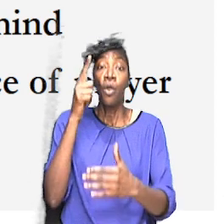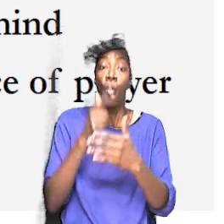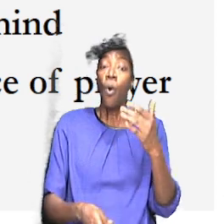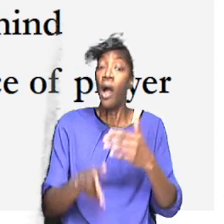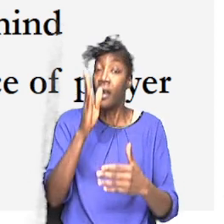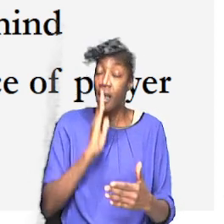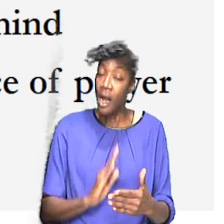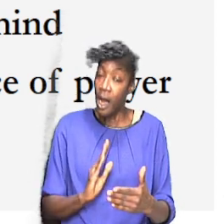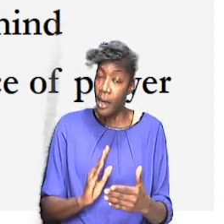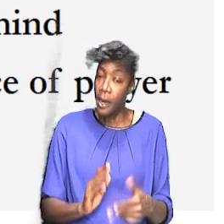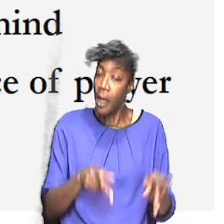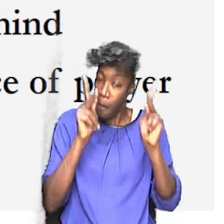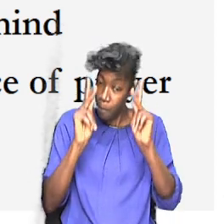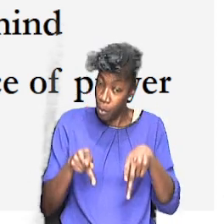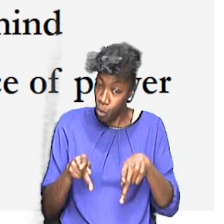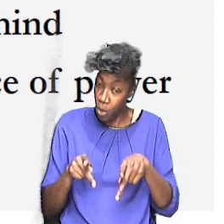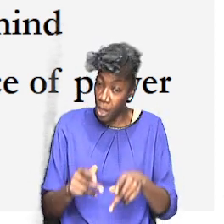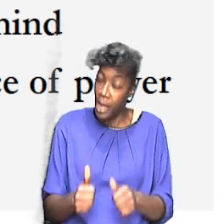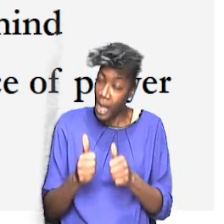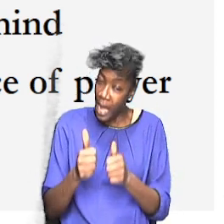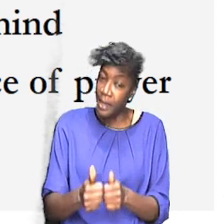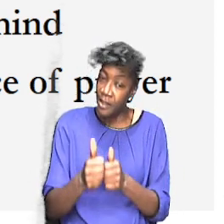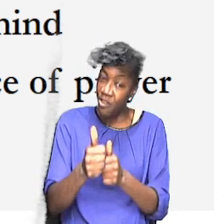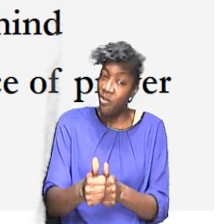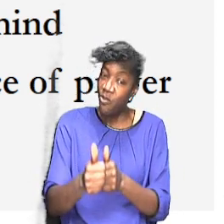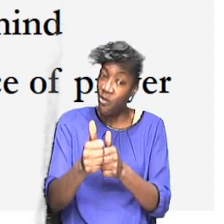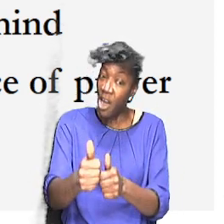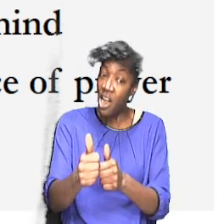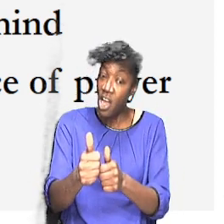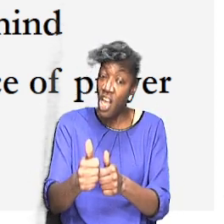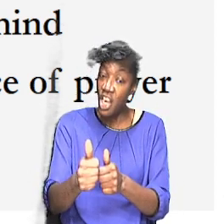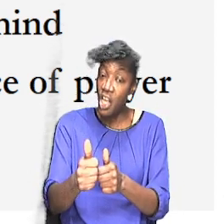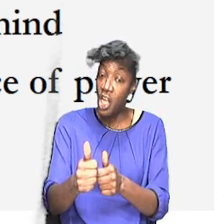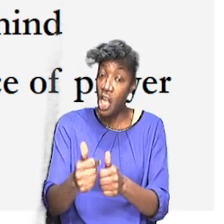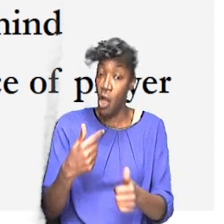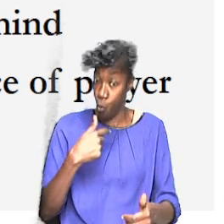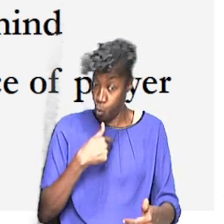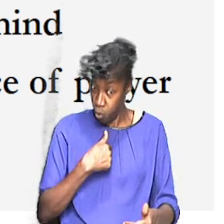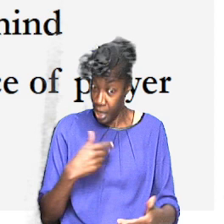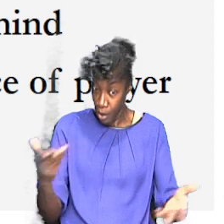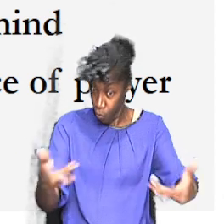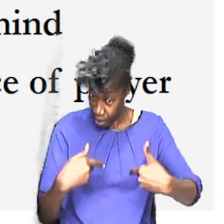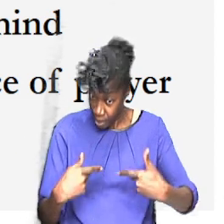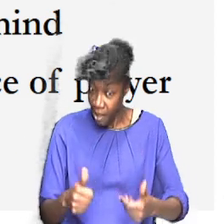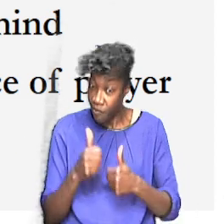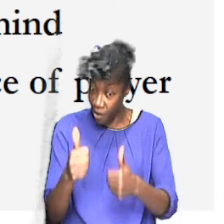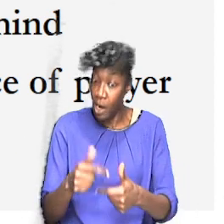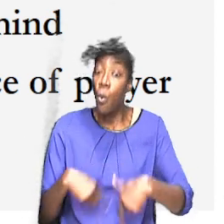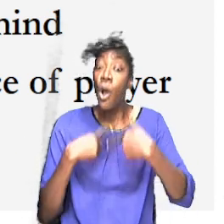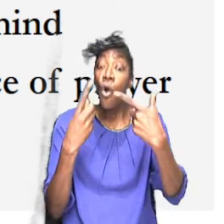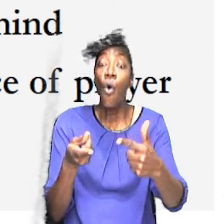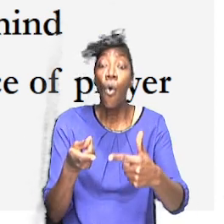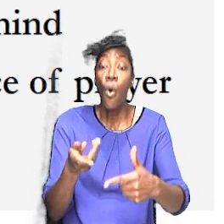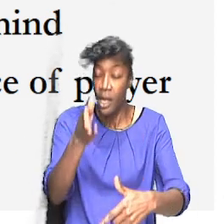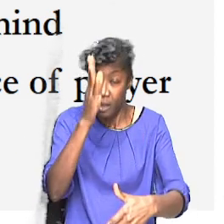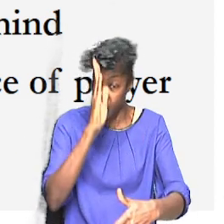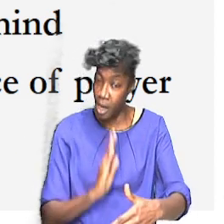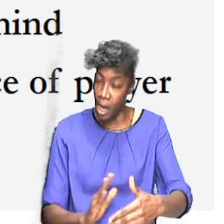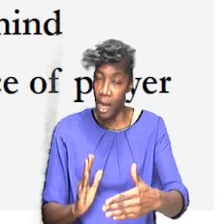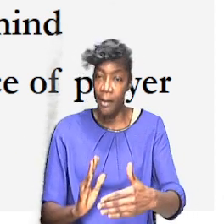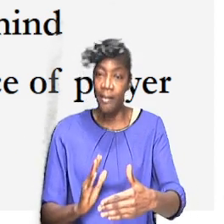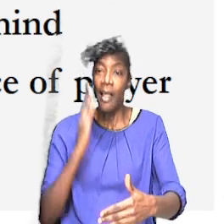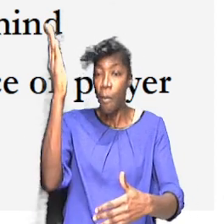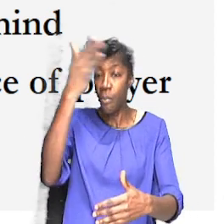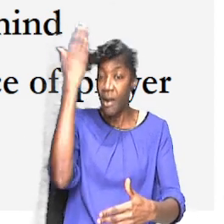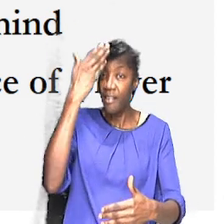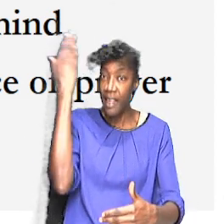has laid out and it followed. Amen. We can get into the presence of Almighty God. So we looked at the brazen altar,